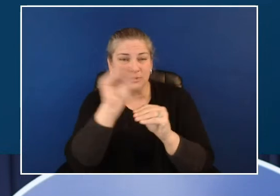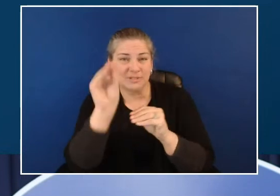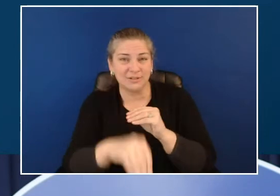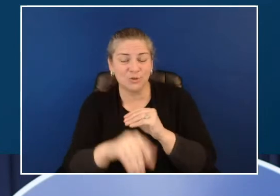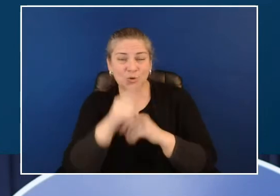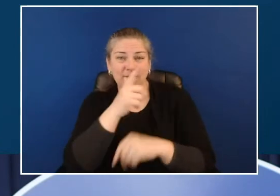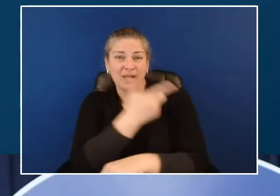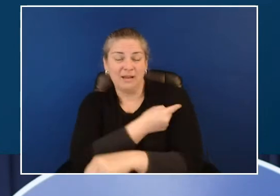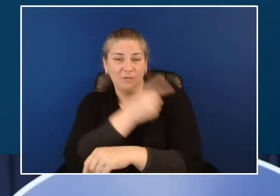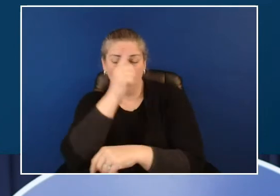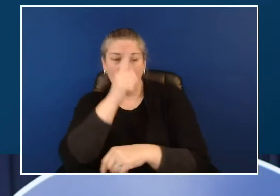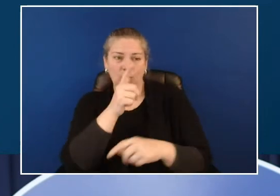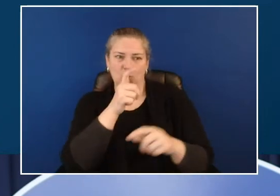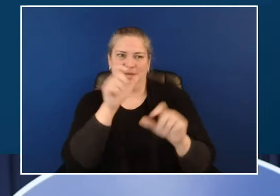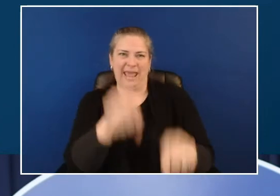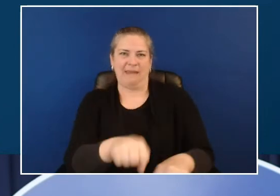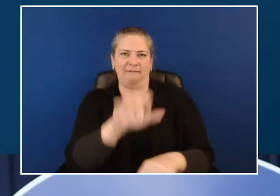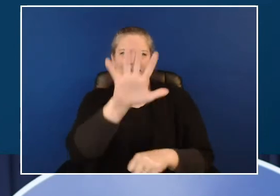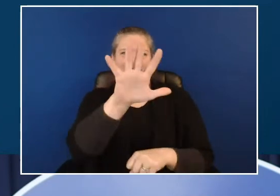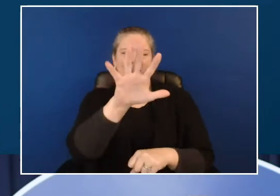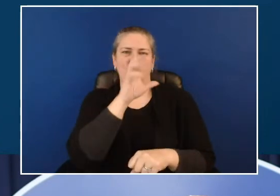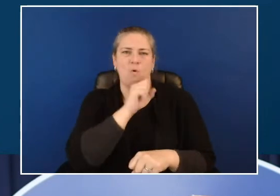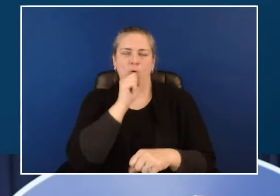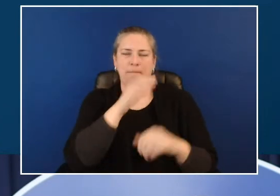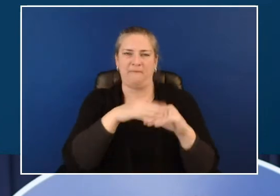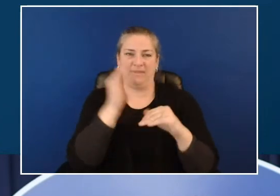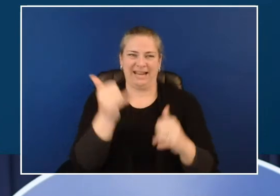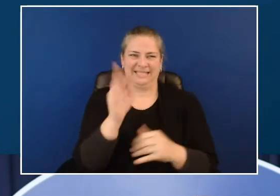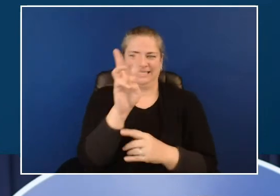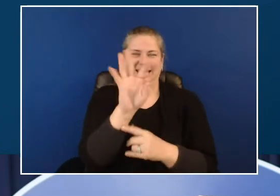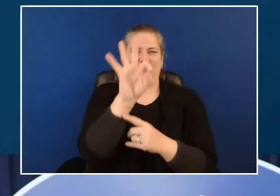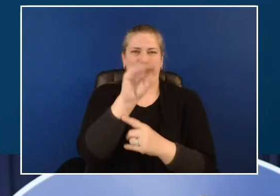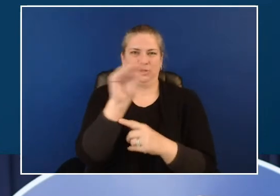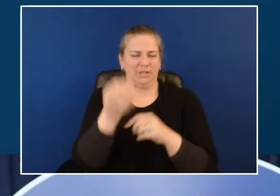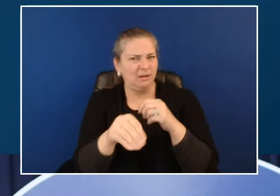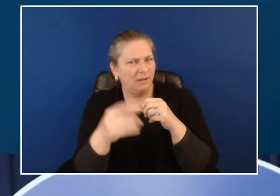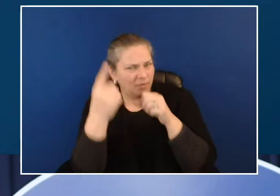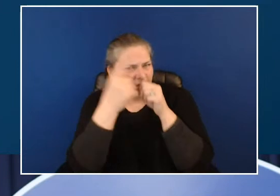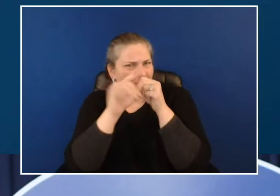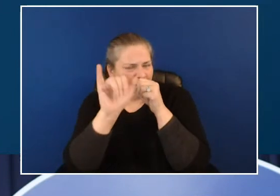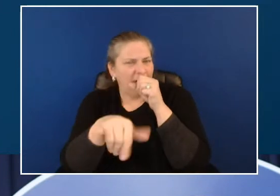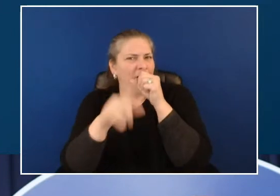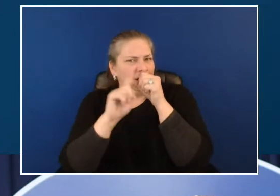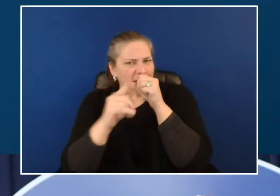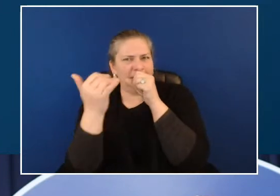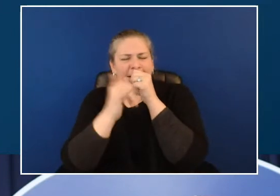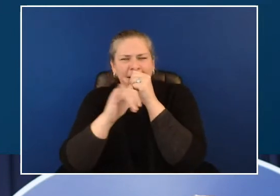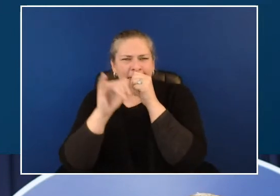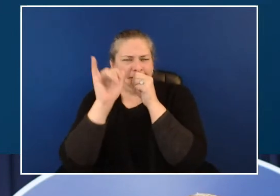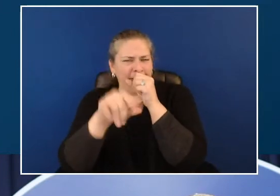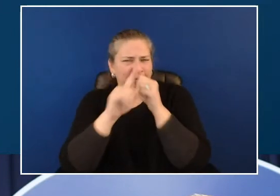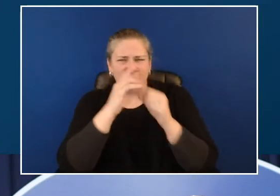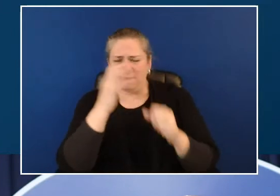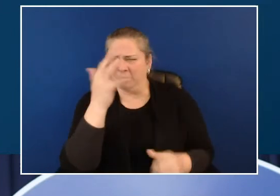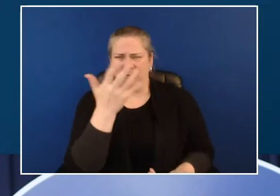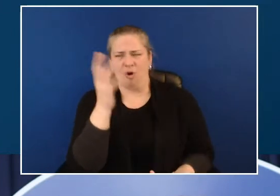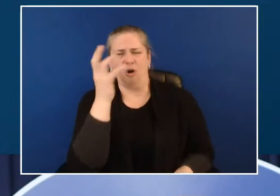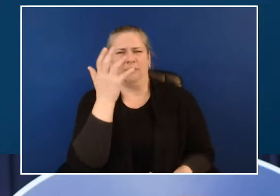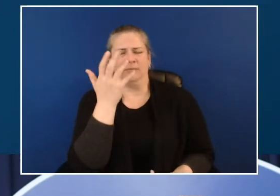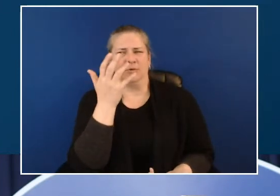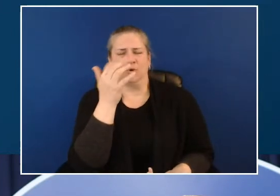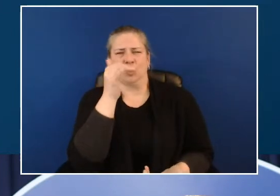are eligible, 5 and up. Now it's 69%. Think about that. That is really incredible. Less than a year